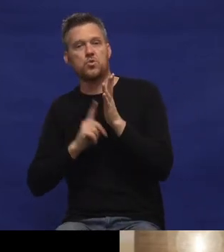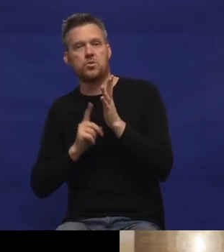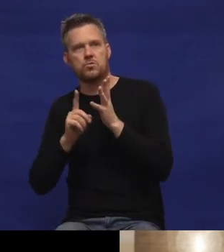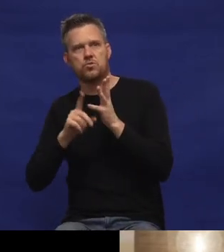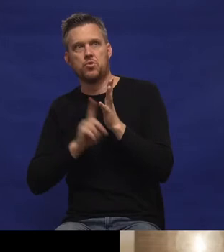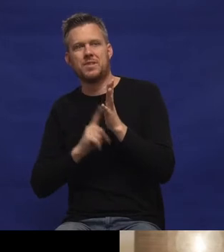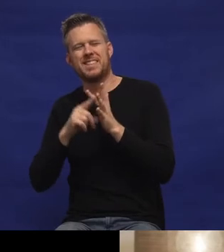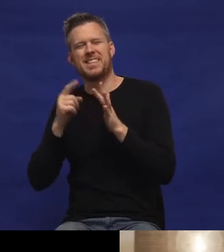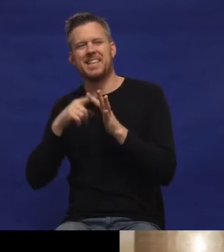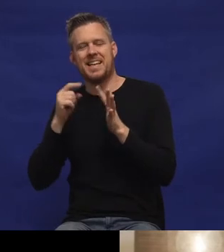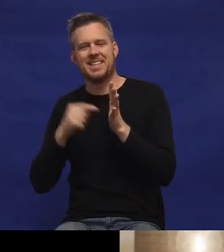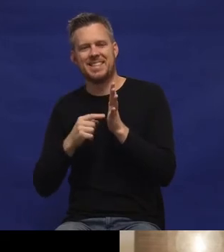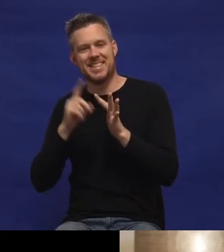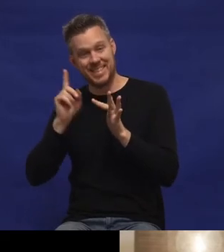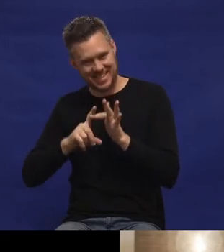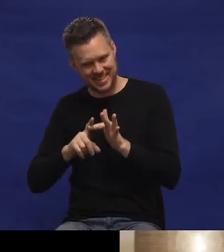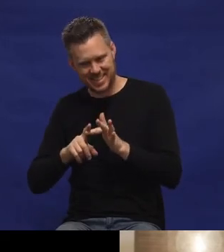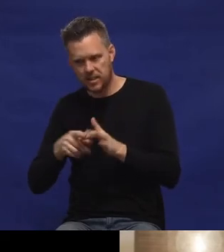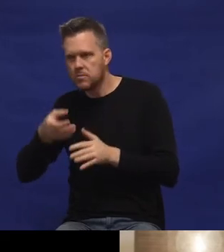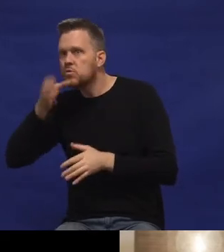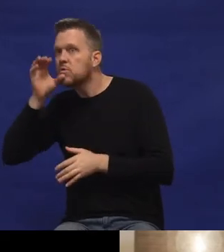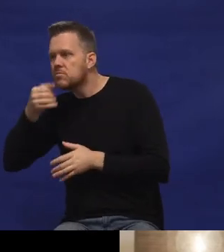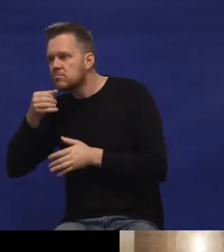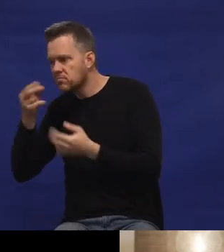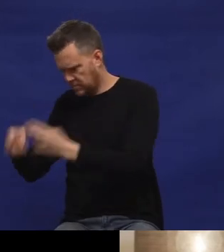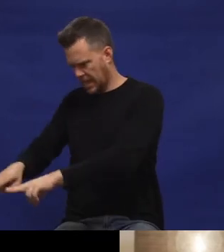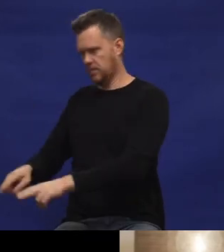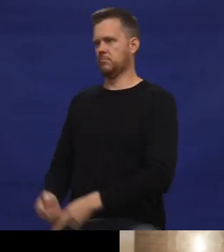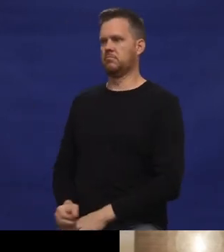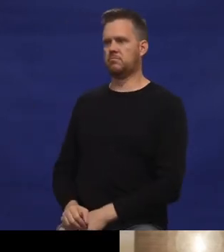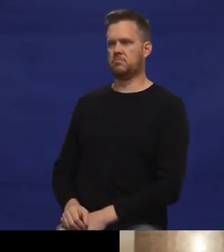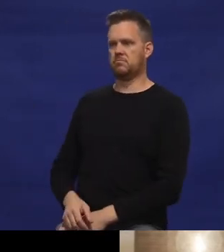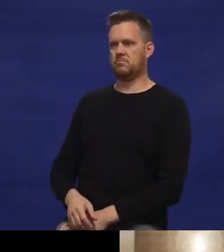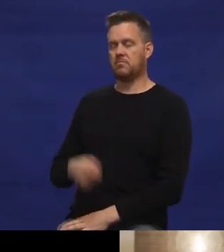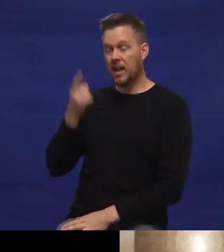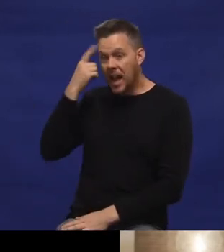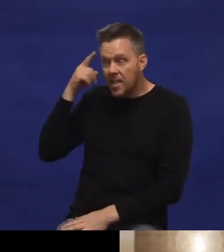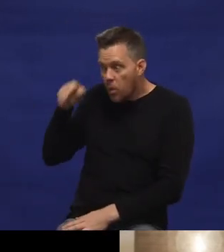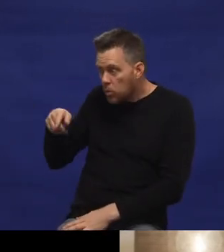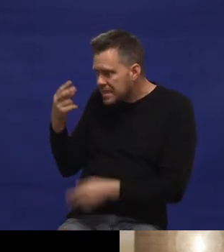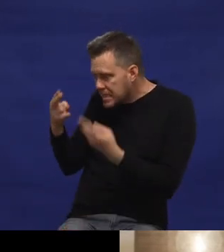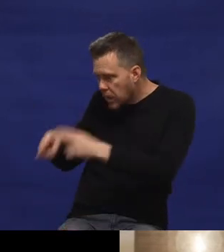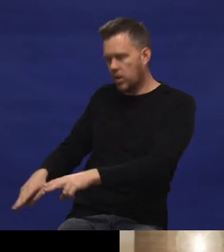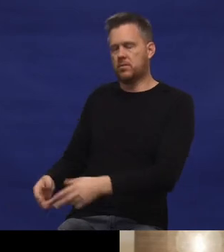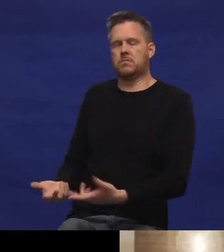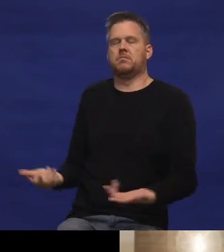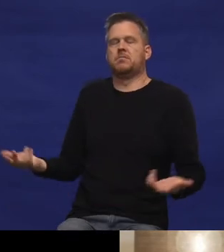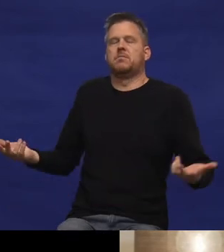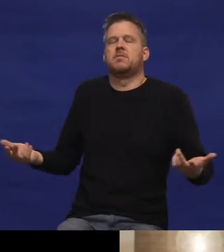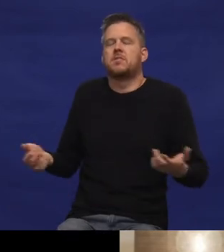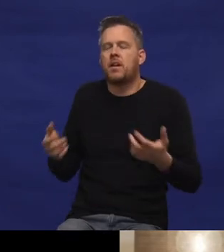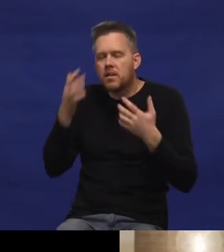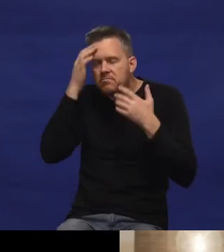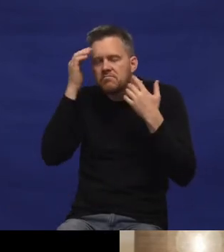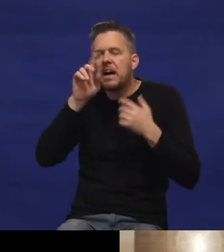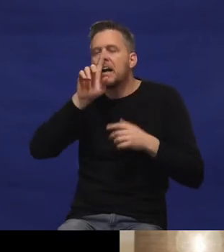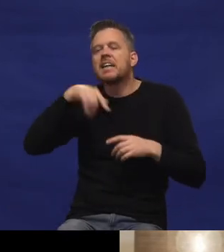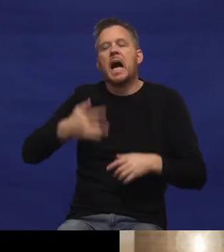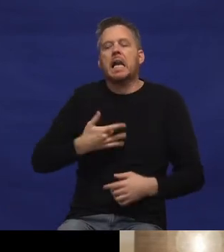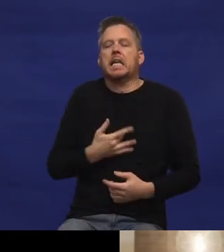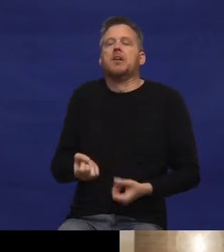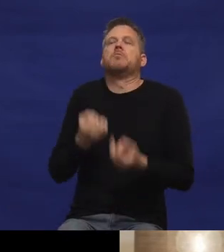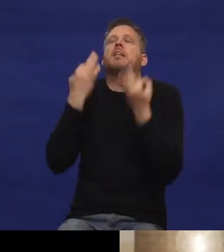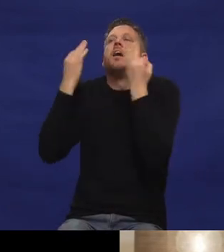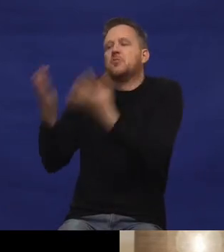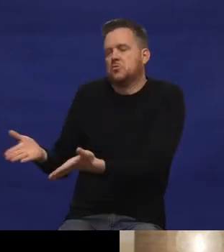Juliet had taken the potion and now she was dead. He thought she'd drunk poison. And so he's like, I can't